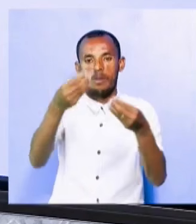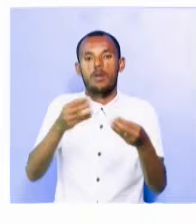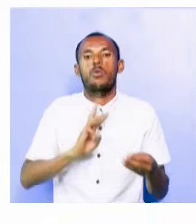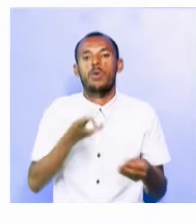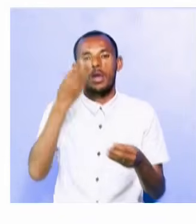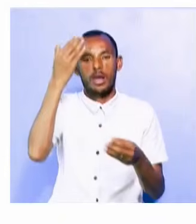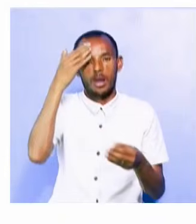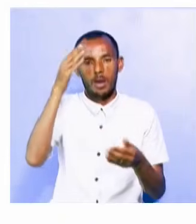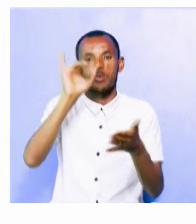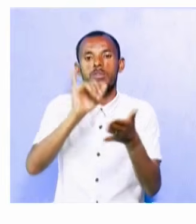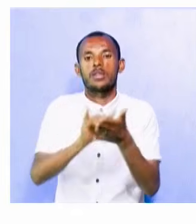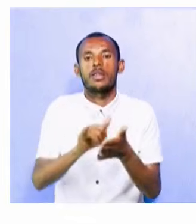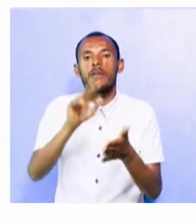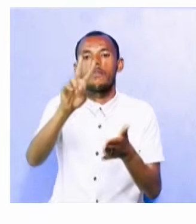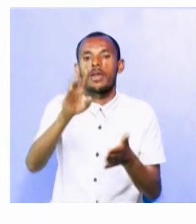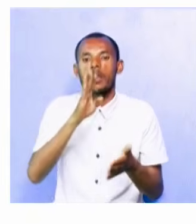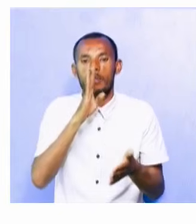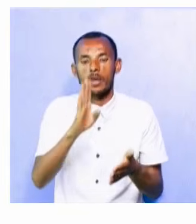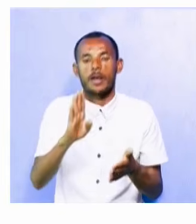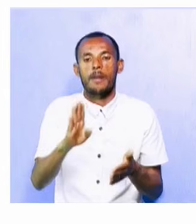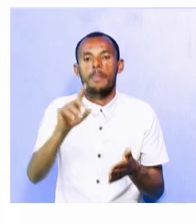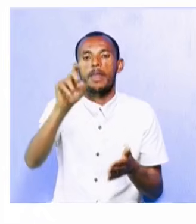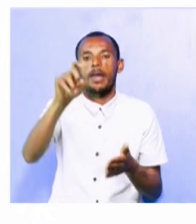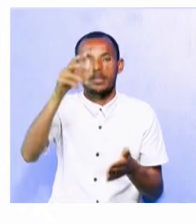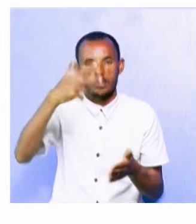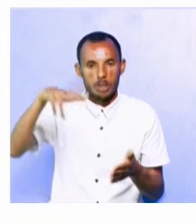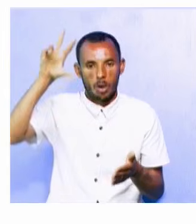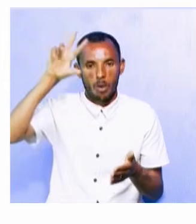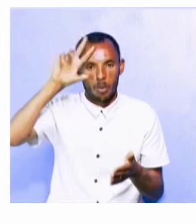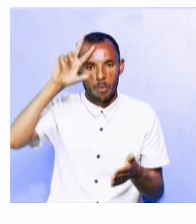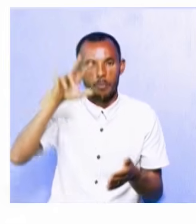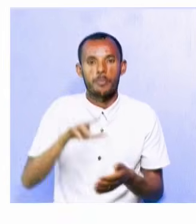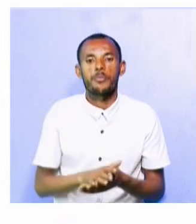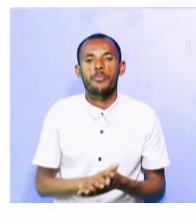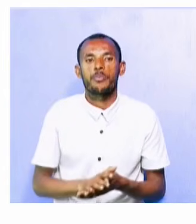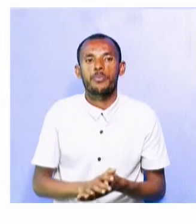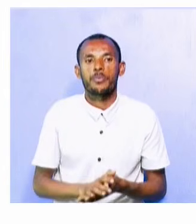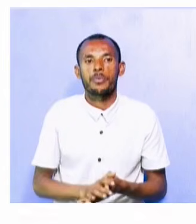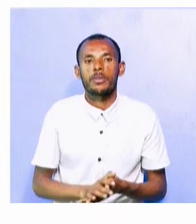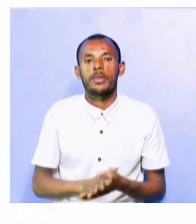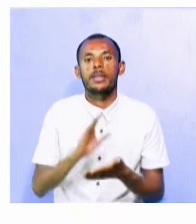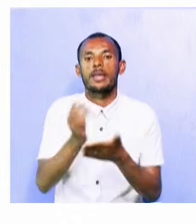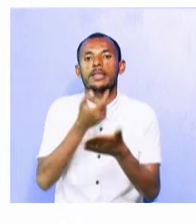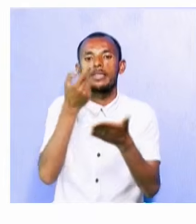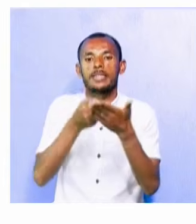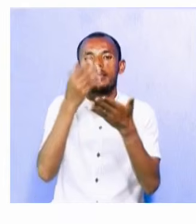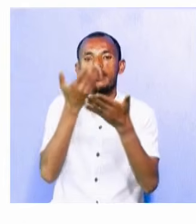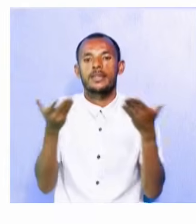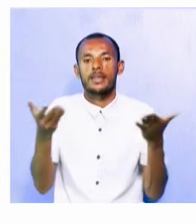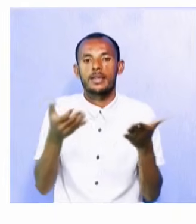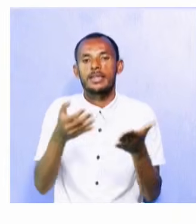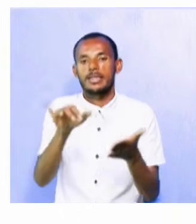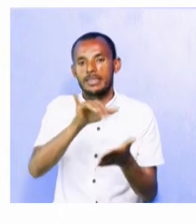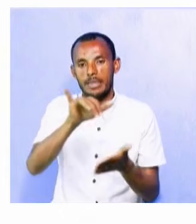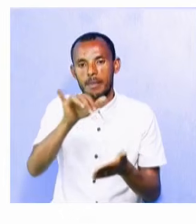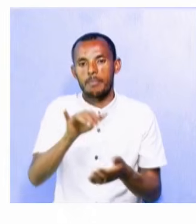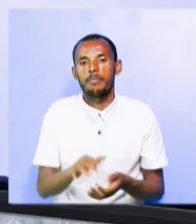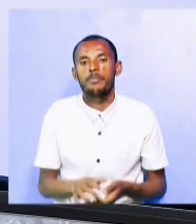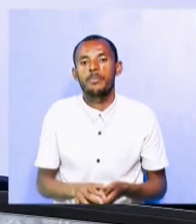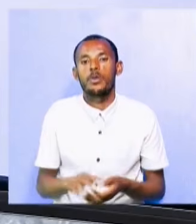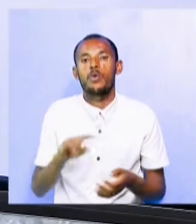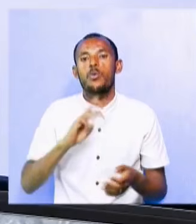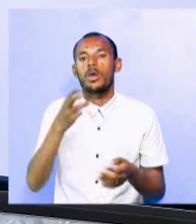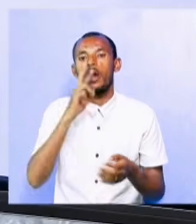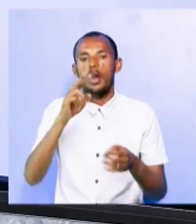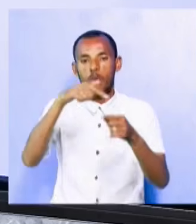know that V becomes X cube. Okay, take this thing as it is. Now we